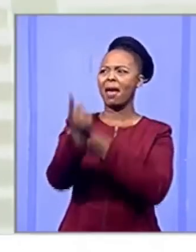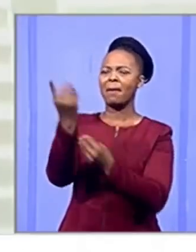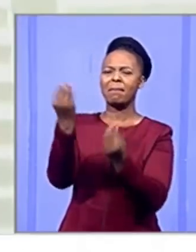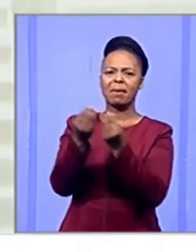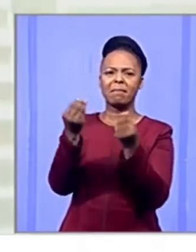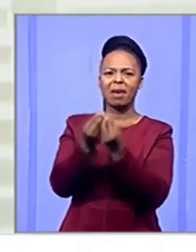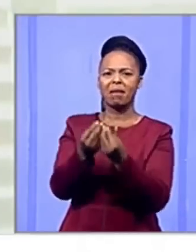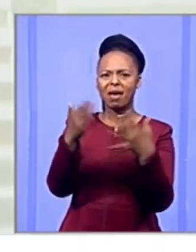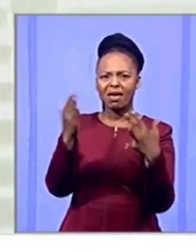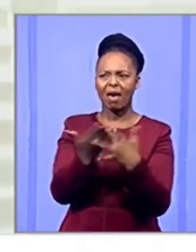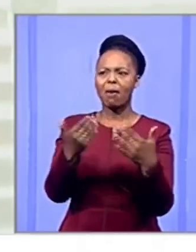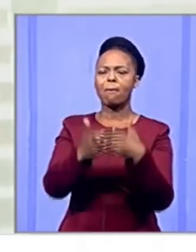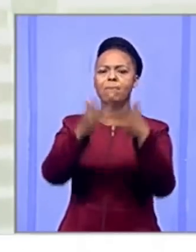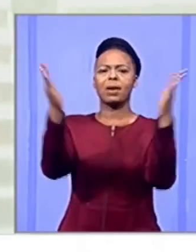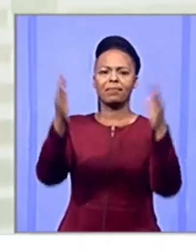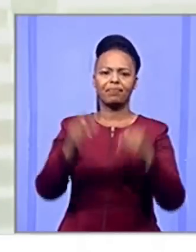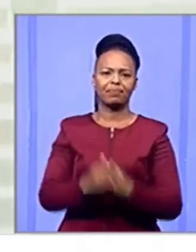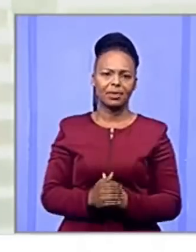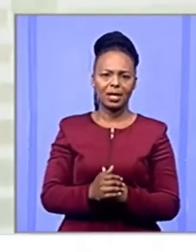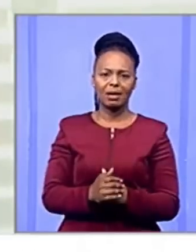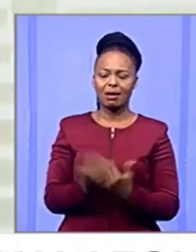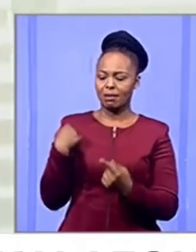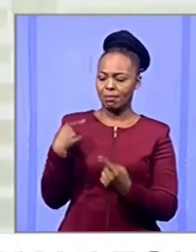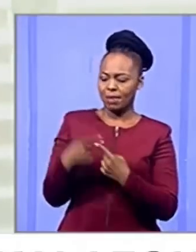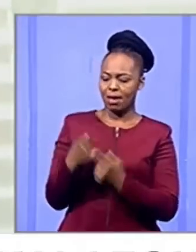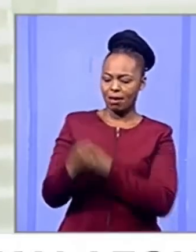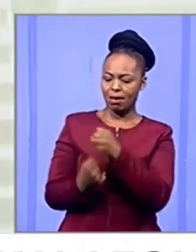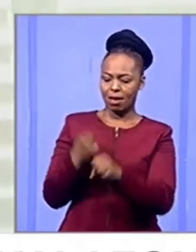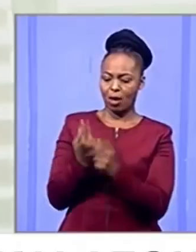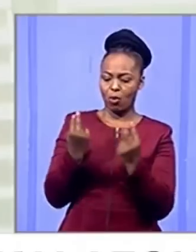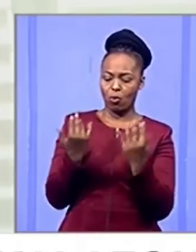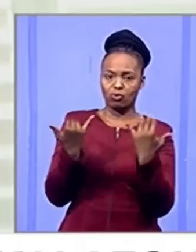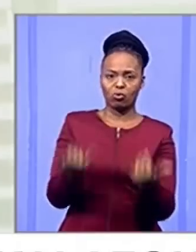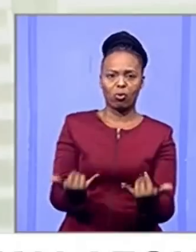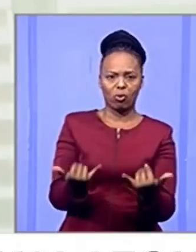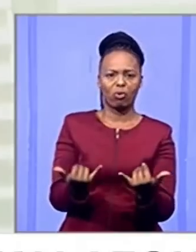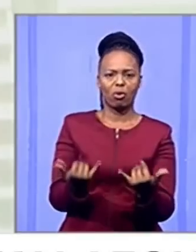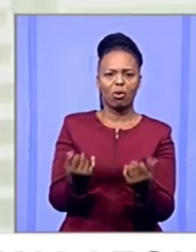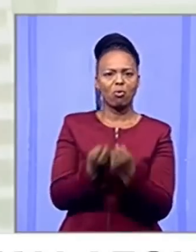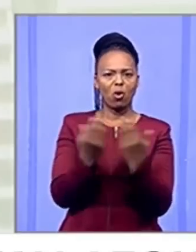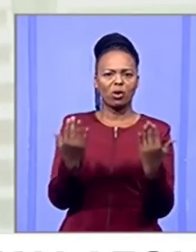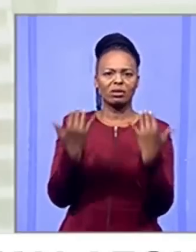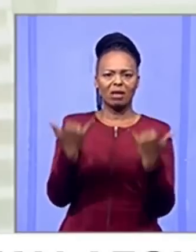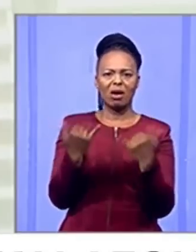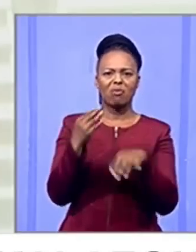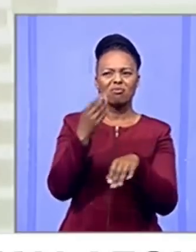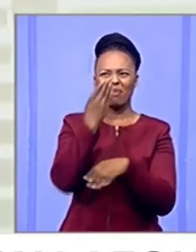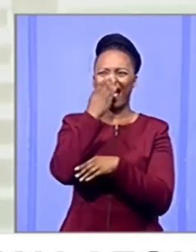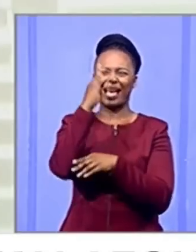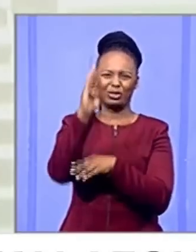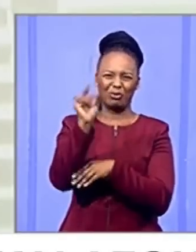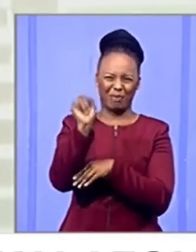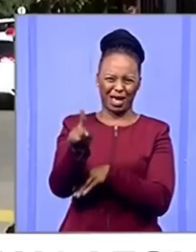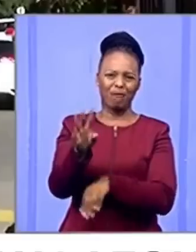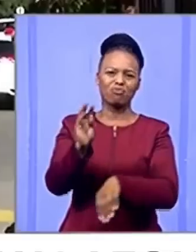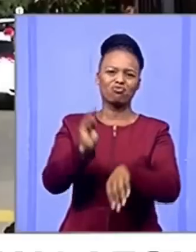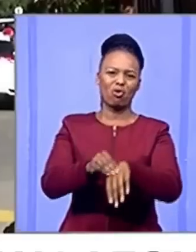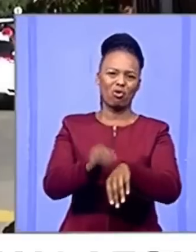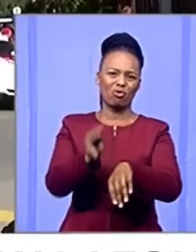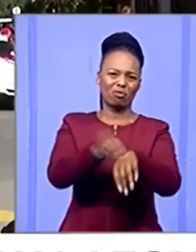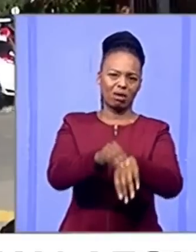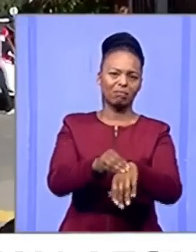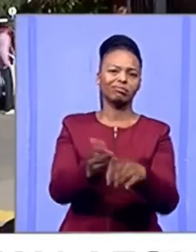environment. And if one thing is in the 21st century, I normally refer to the problem of attitude, which we have also